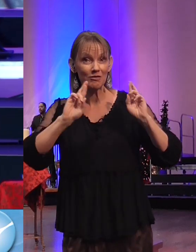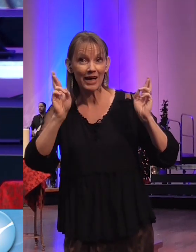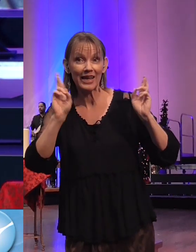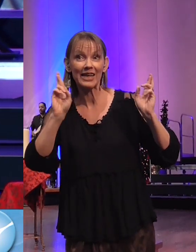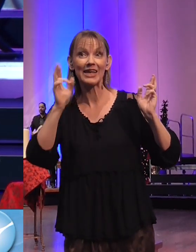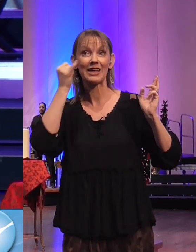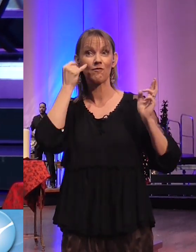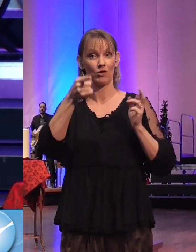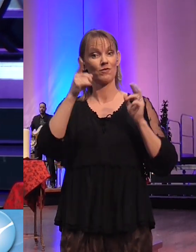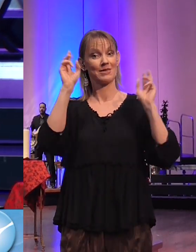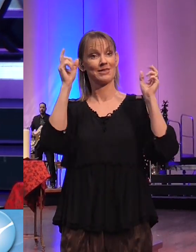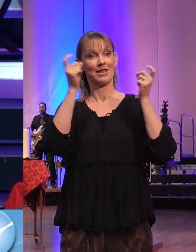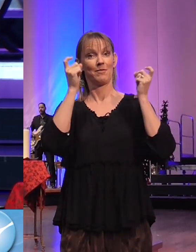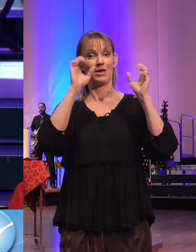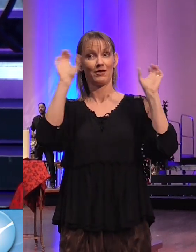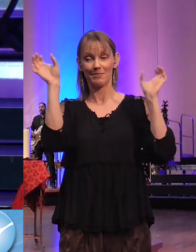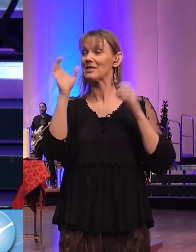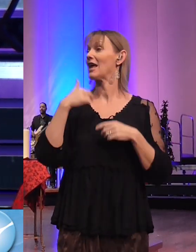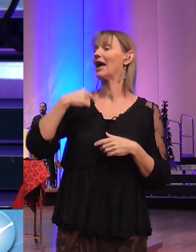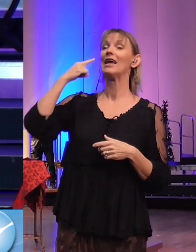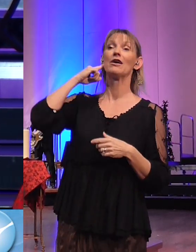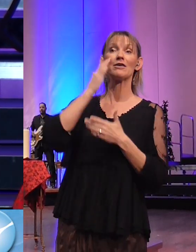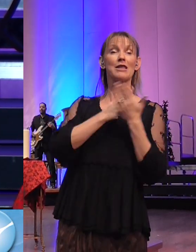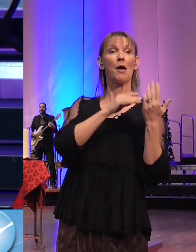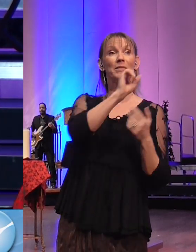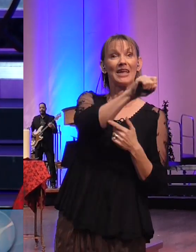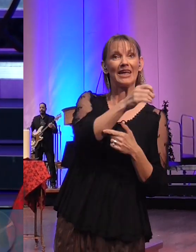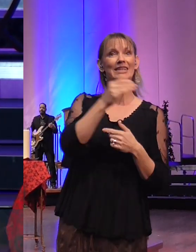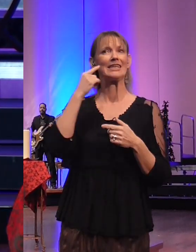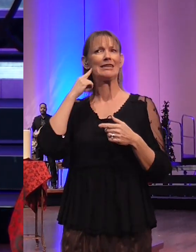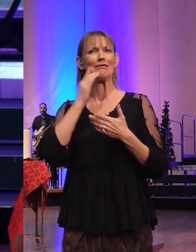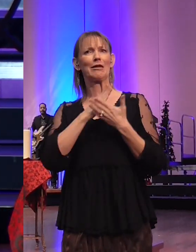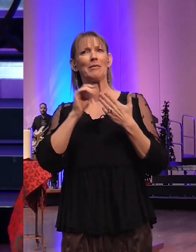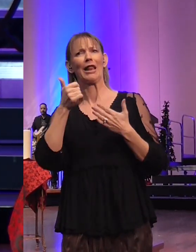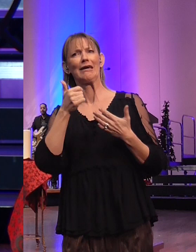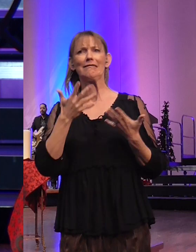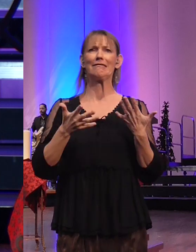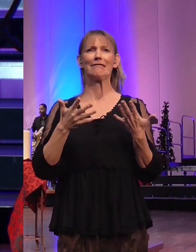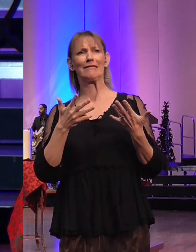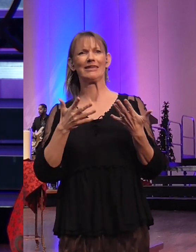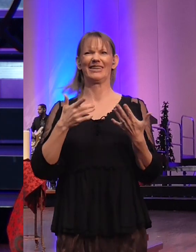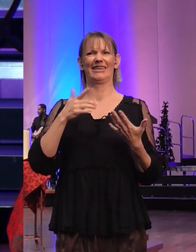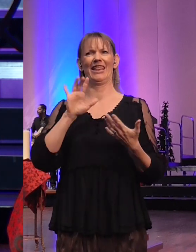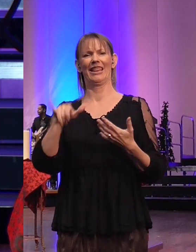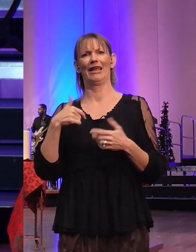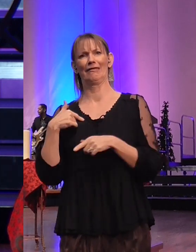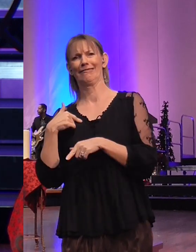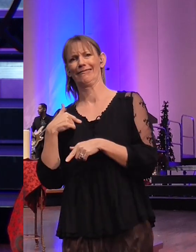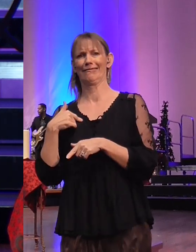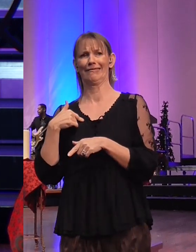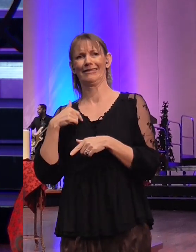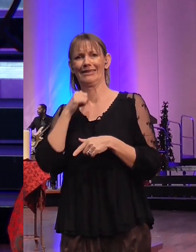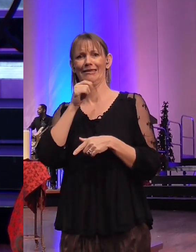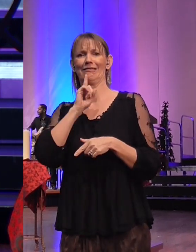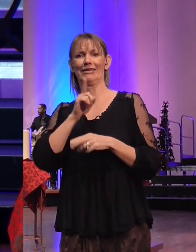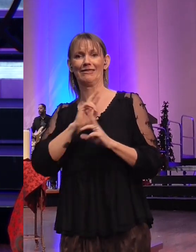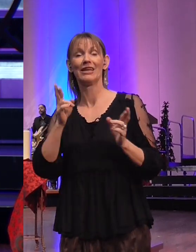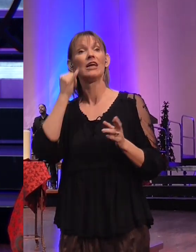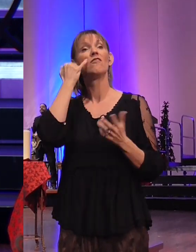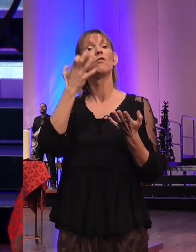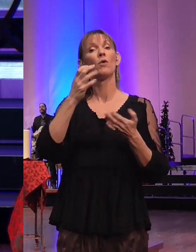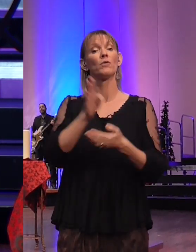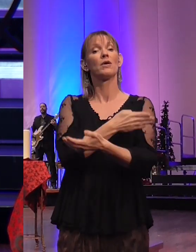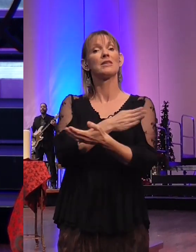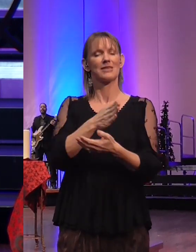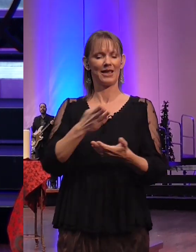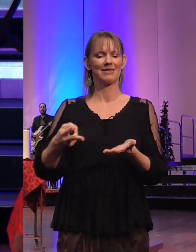Christmas? Oh, I hear some yeses and I hear some that's the camp I'm in, is the latter note. If you want to sing, stand